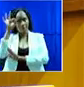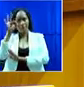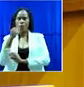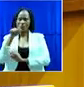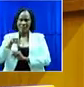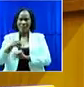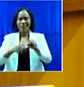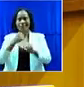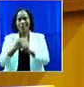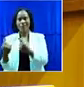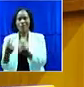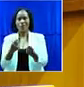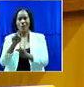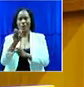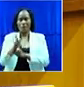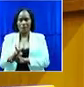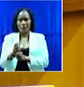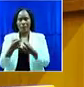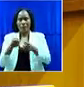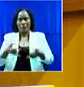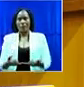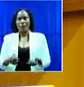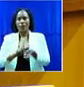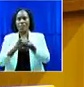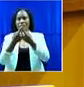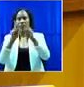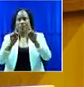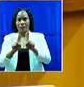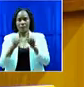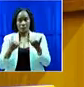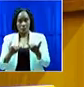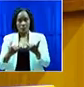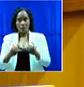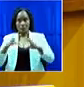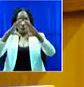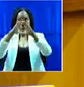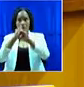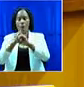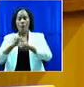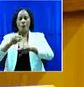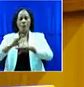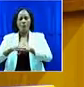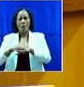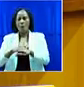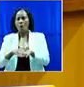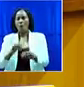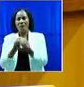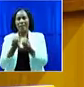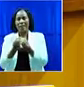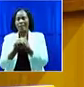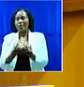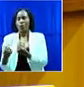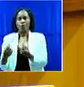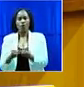today I want to focus on the extraordinary measures that we must take to restore our